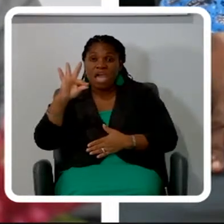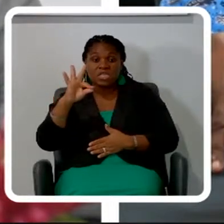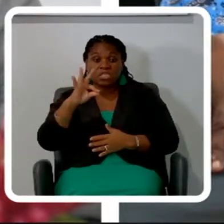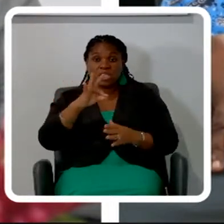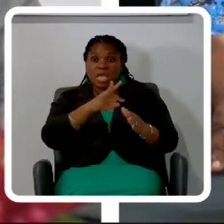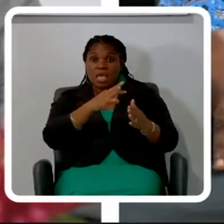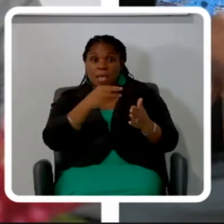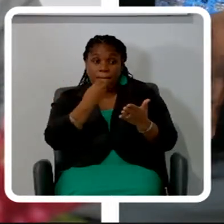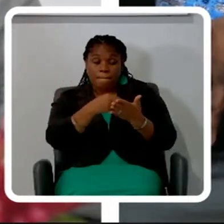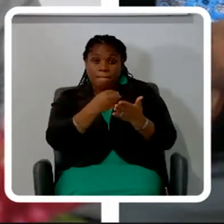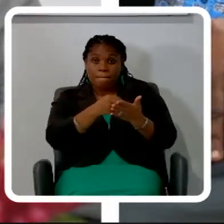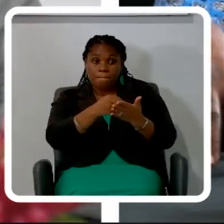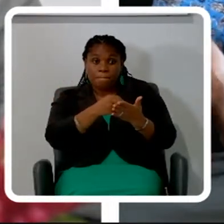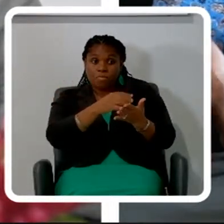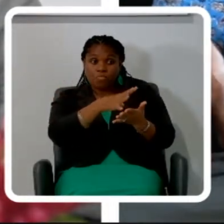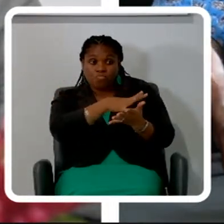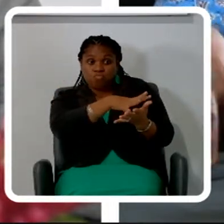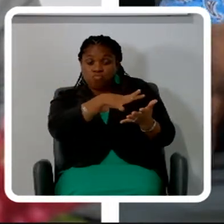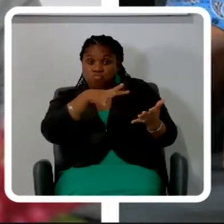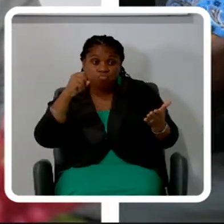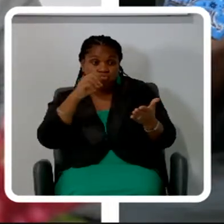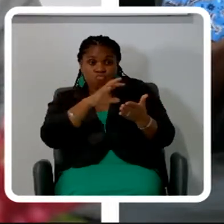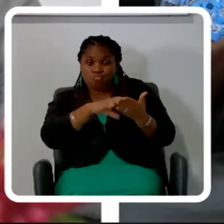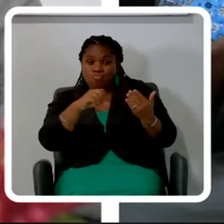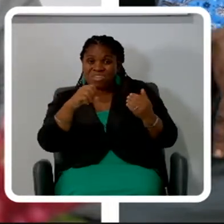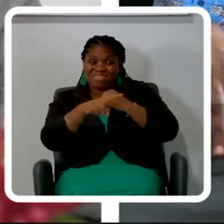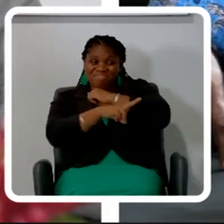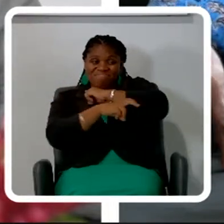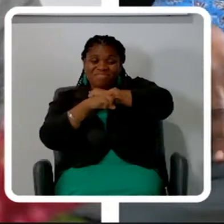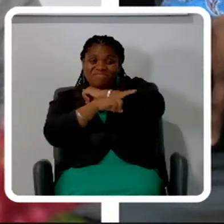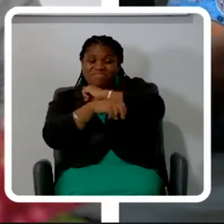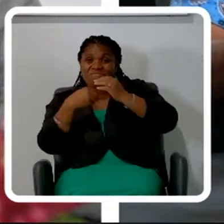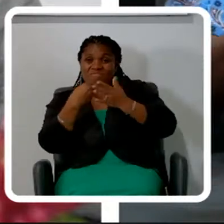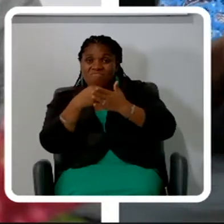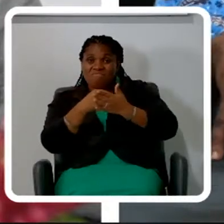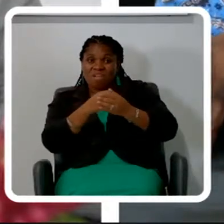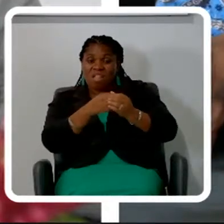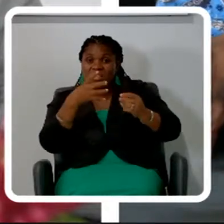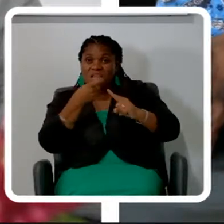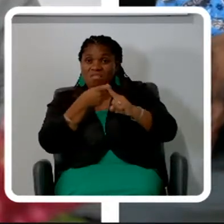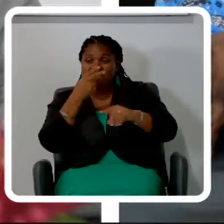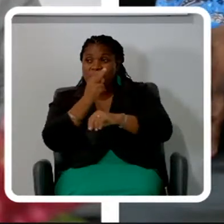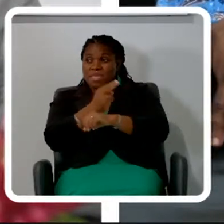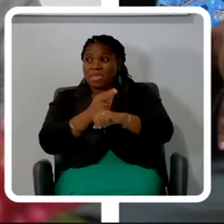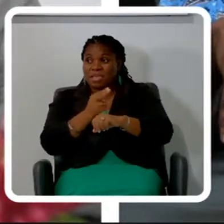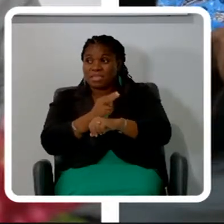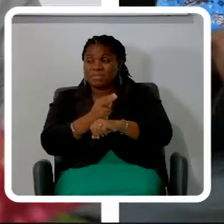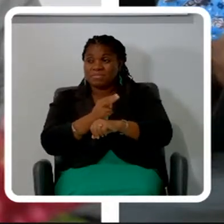of its economy and got other countries to support an embargo against them.